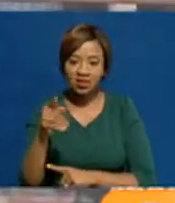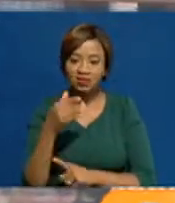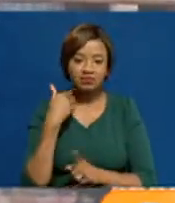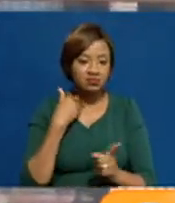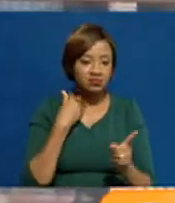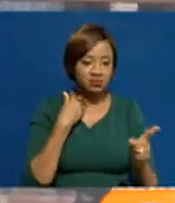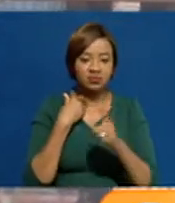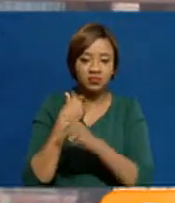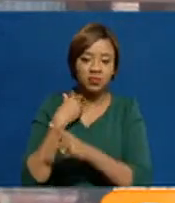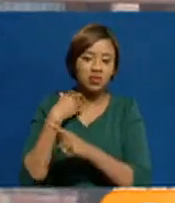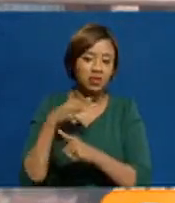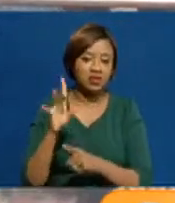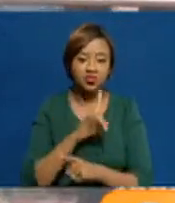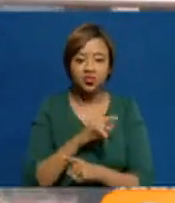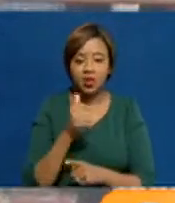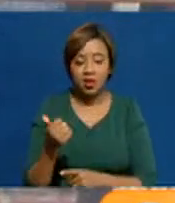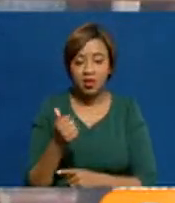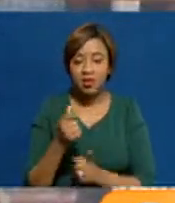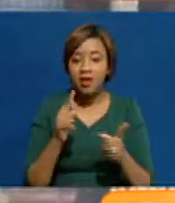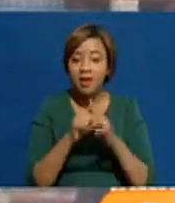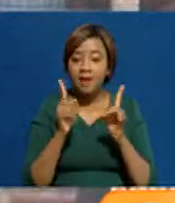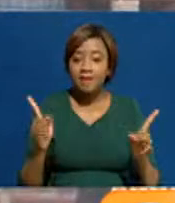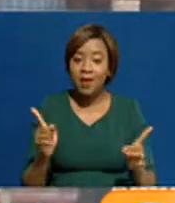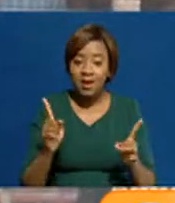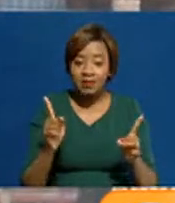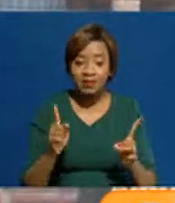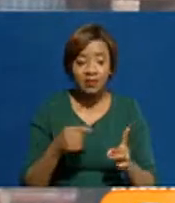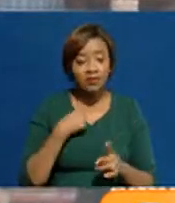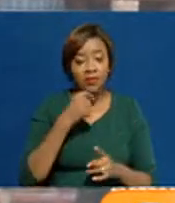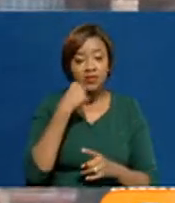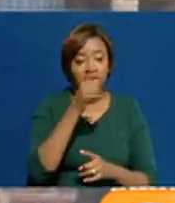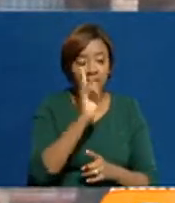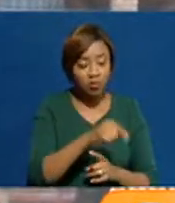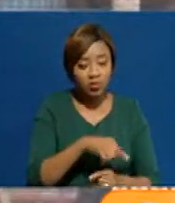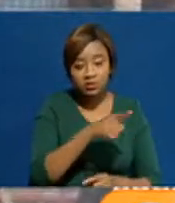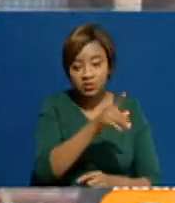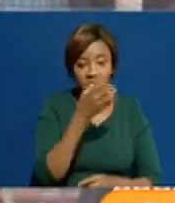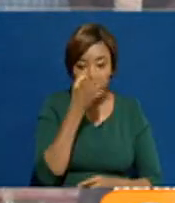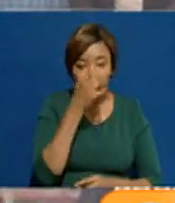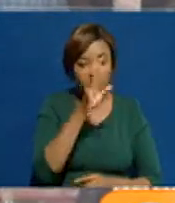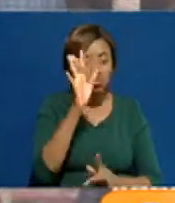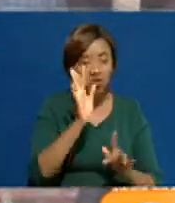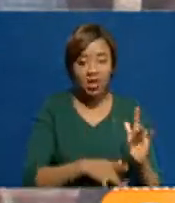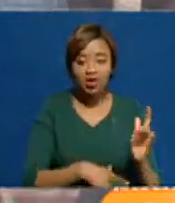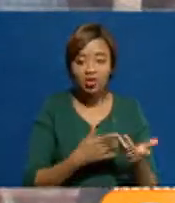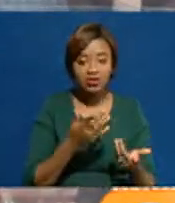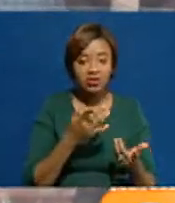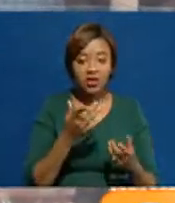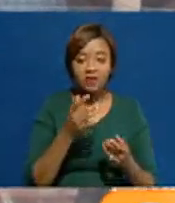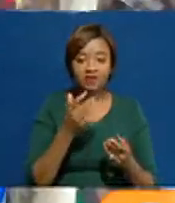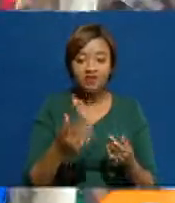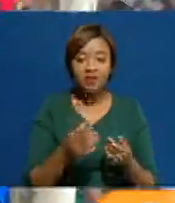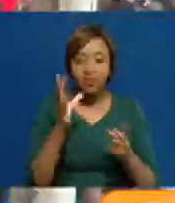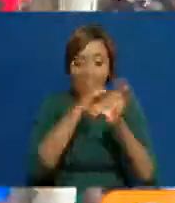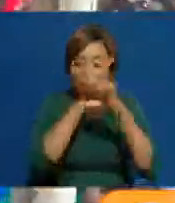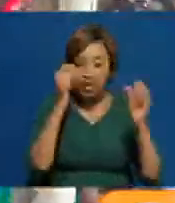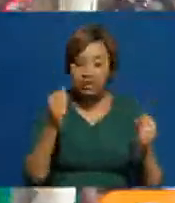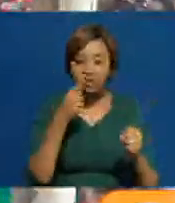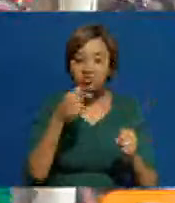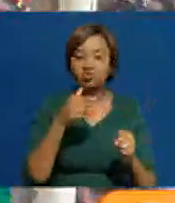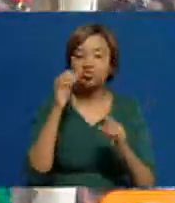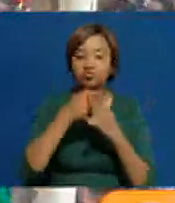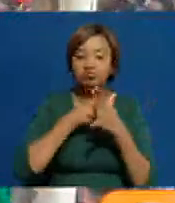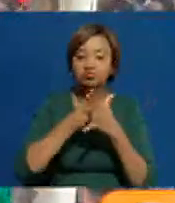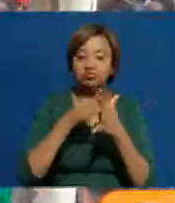cannot lead a country by vendetta. You cannot lead a country by vindictiveness. Matiang'i